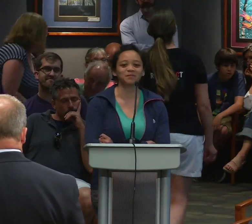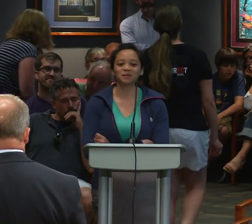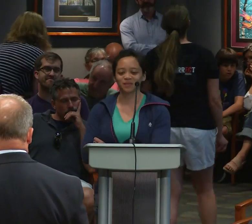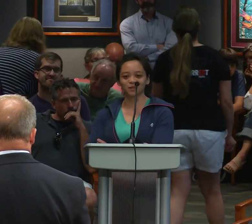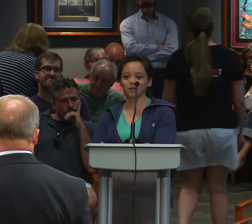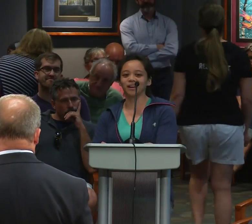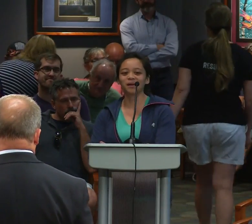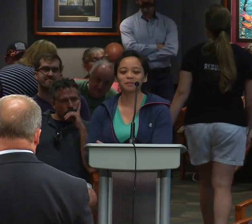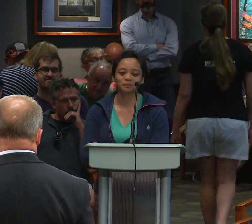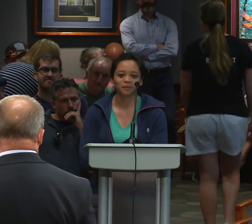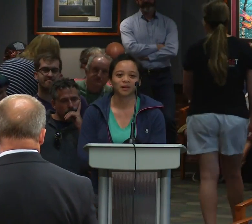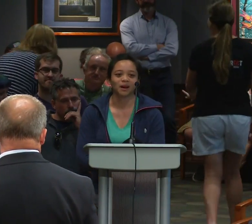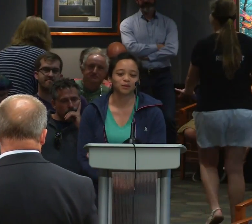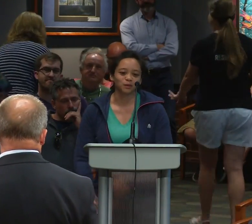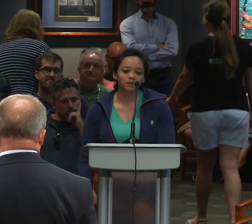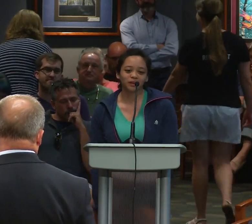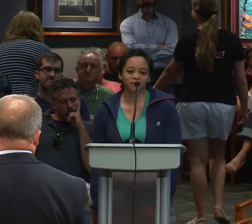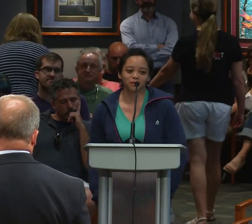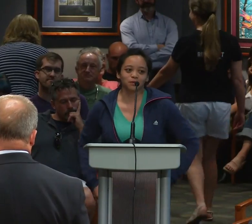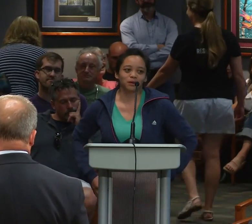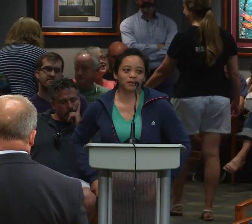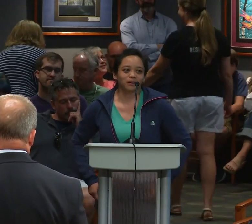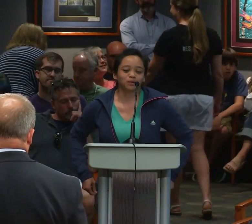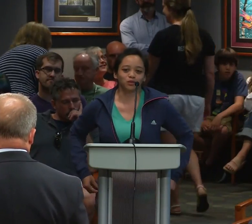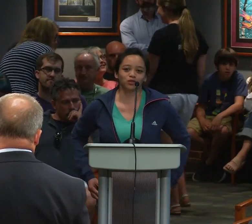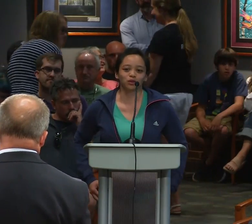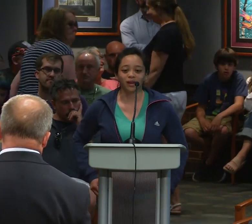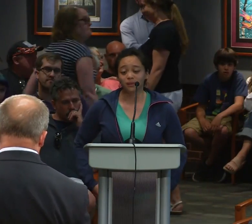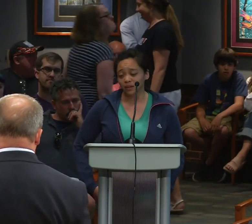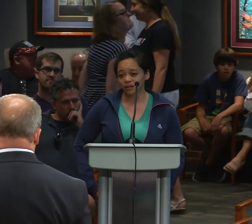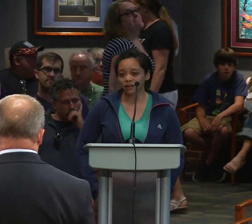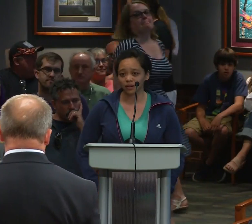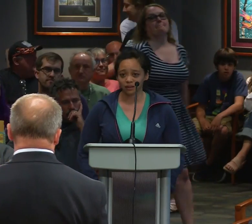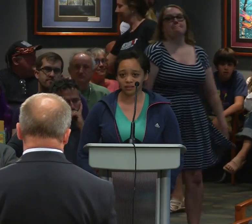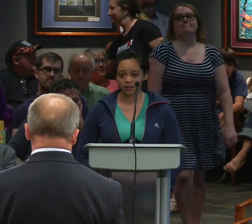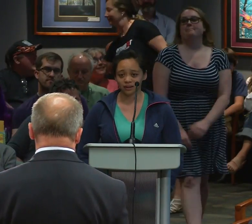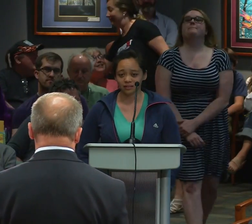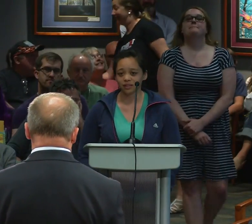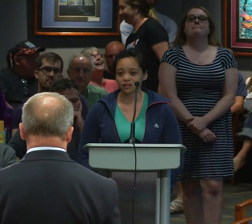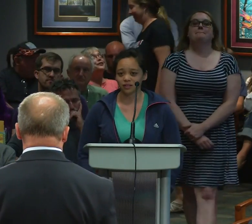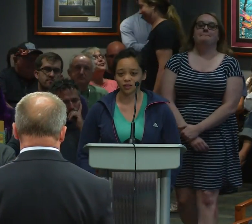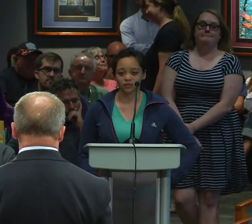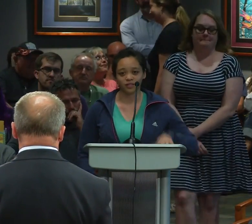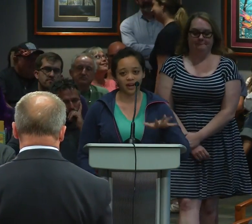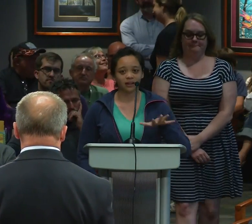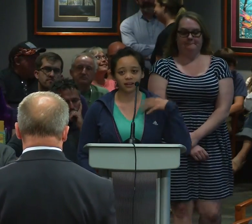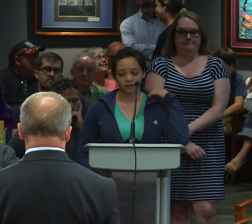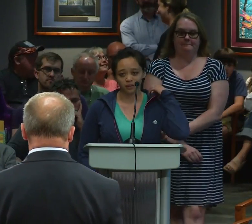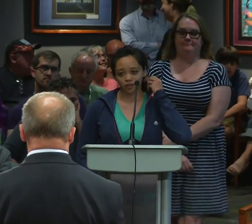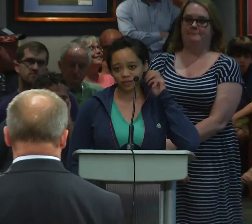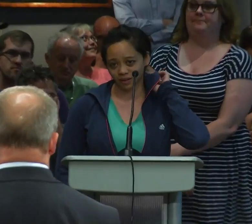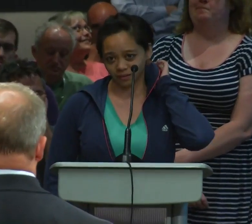Hi, my name is Edri Ortega. I was wondering if you are able to show animated data studies instead of